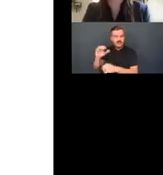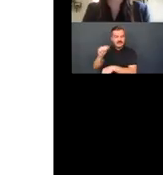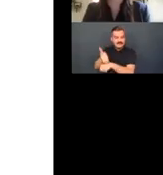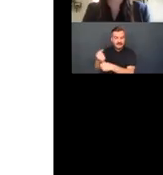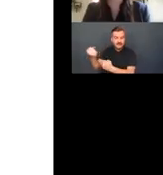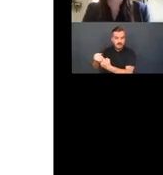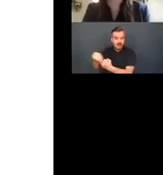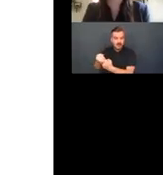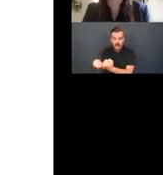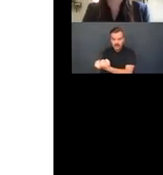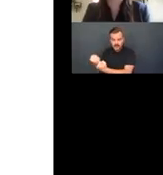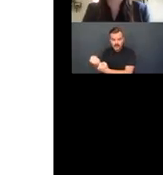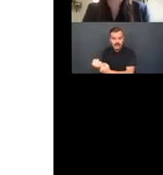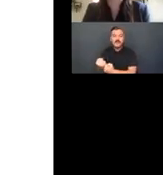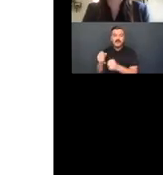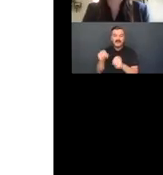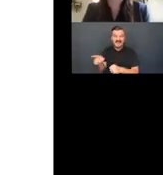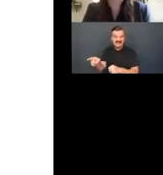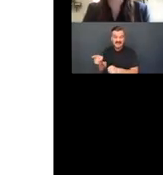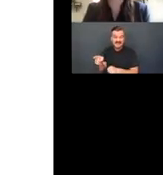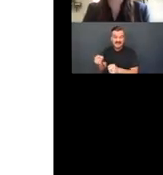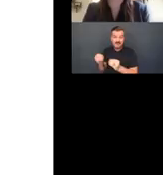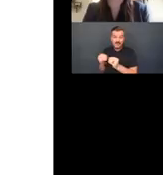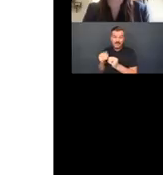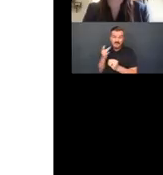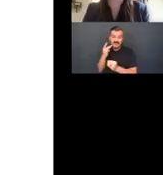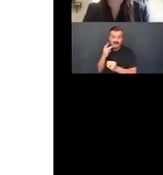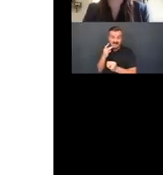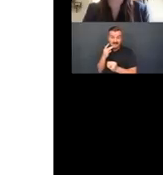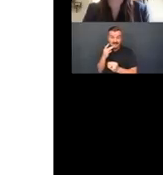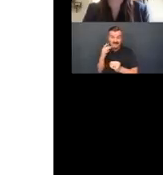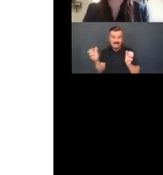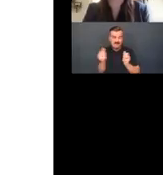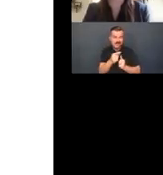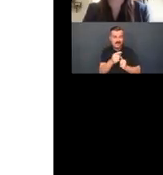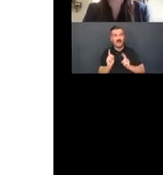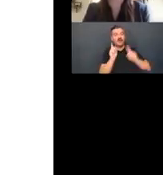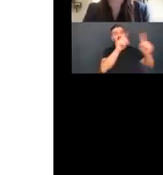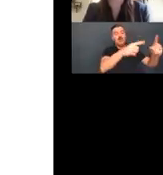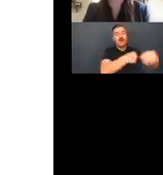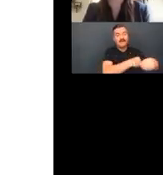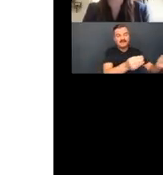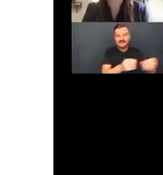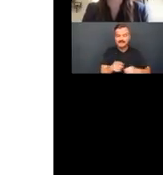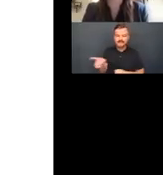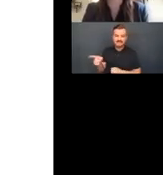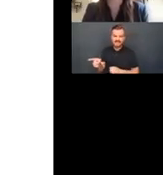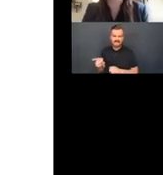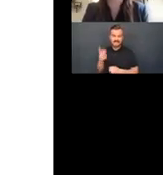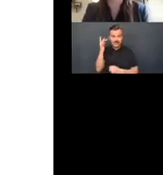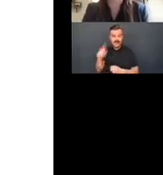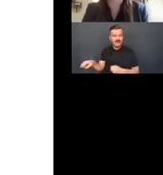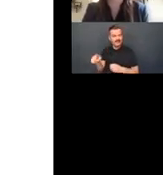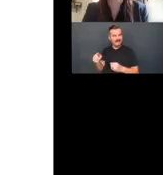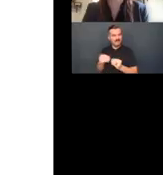greatly preferred over clinical relationships, particularly as a way of prioritizing the deep knowledge that telemedicine users